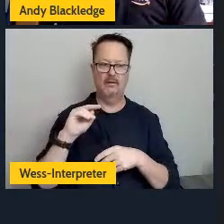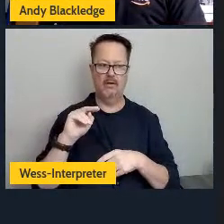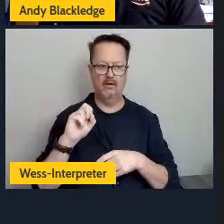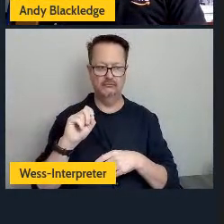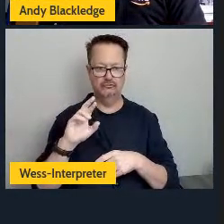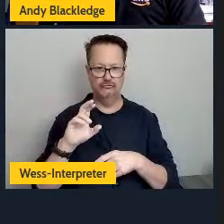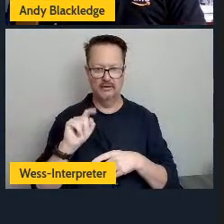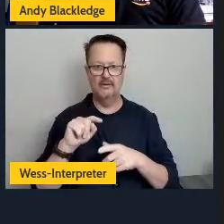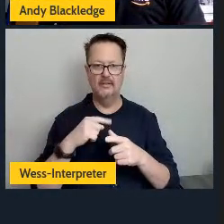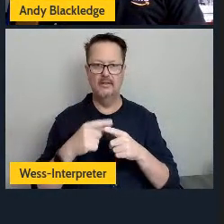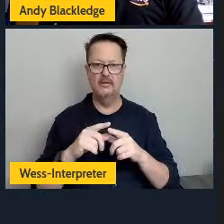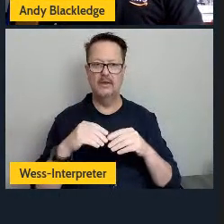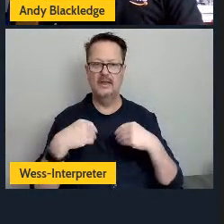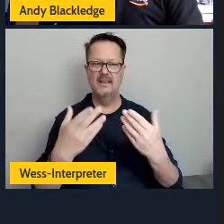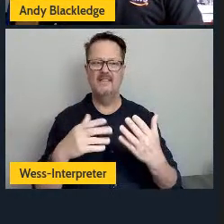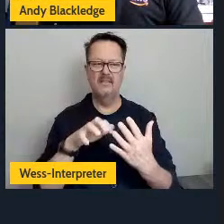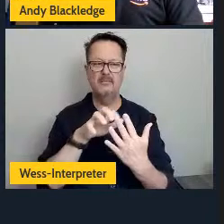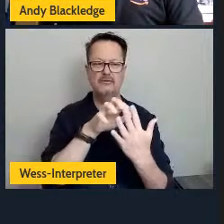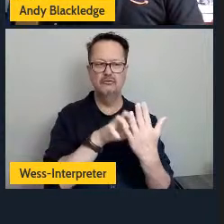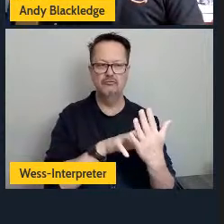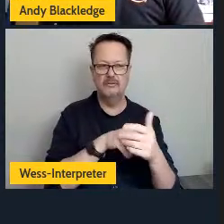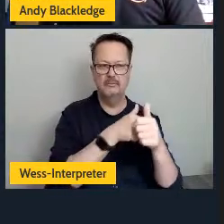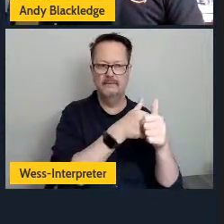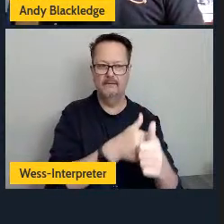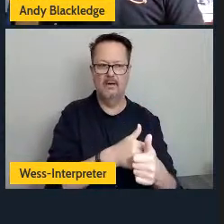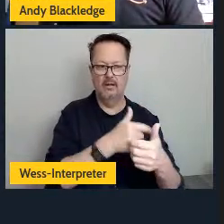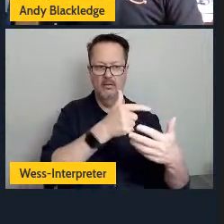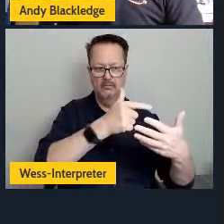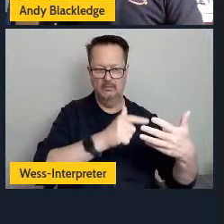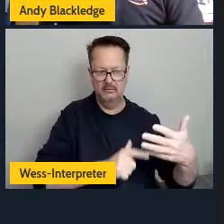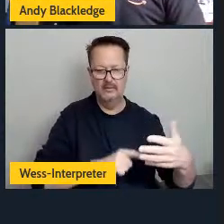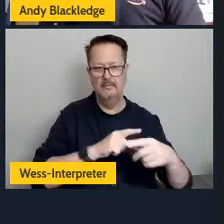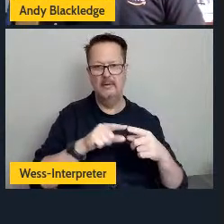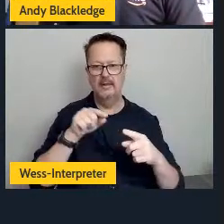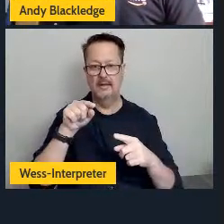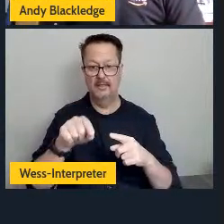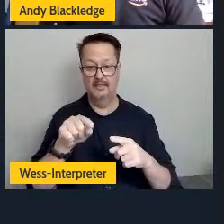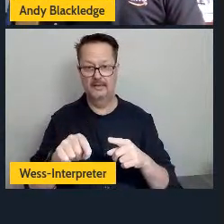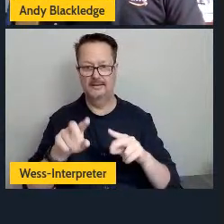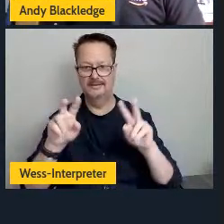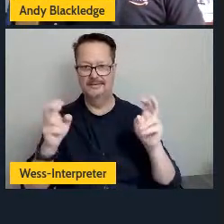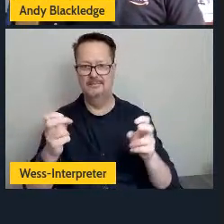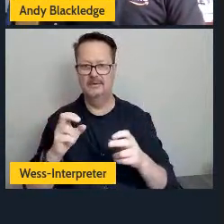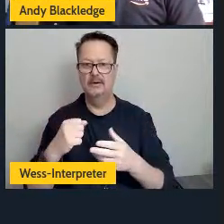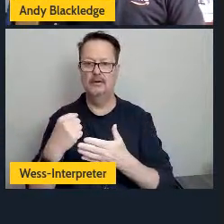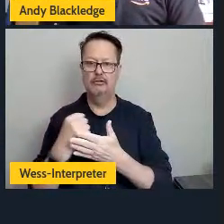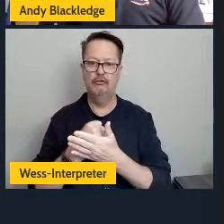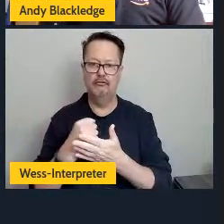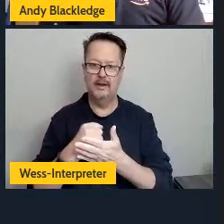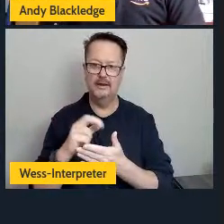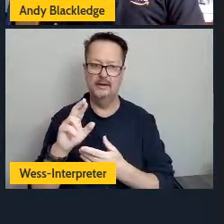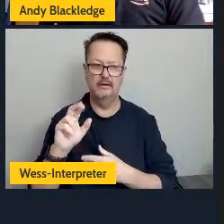those constructs a script. So in this case, I'm saying to this credit rating function,